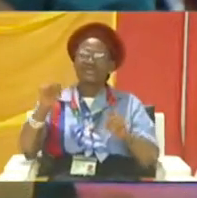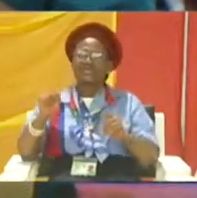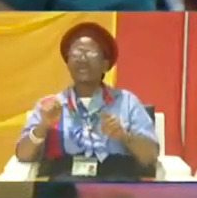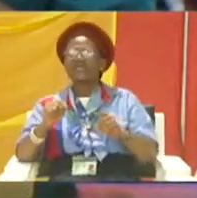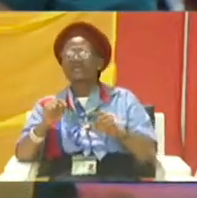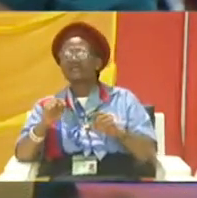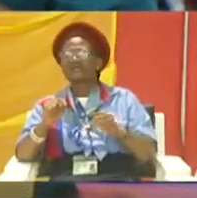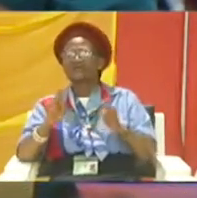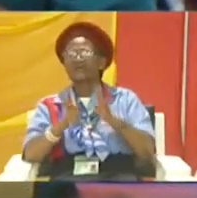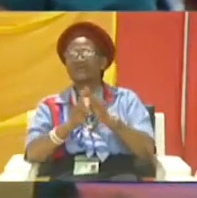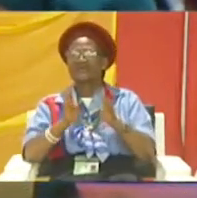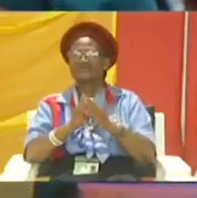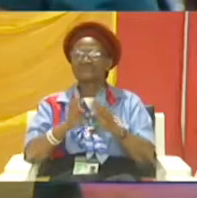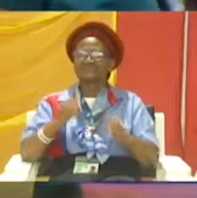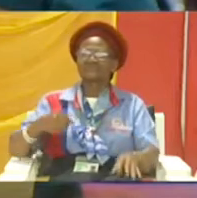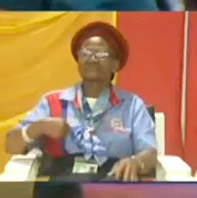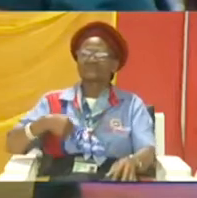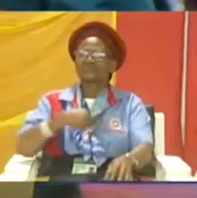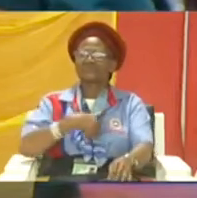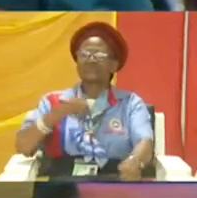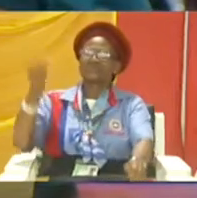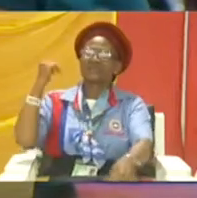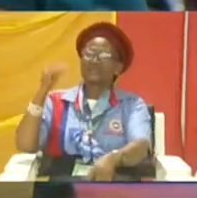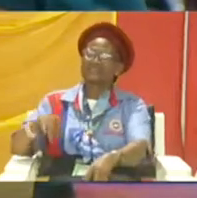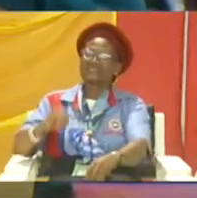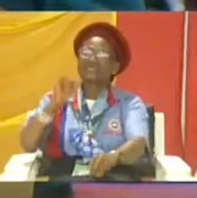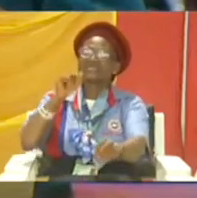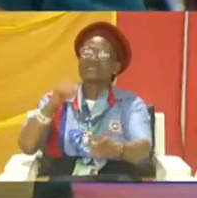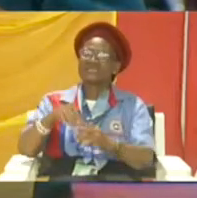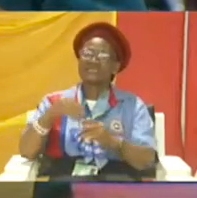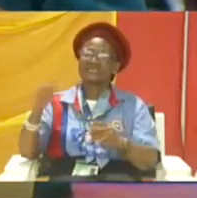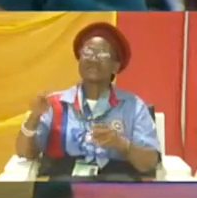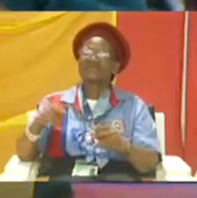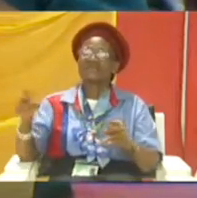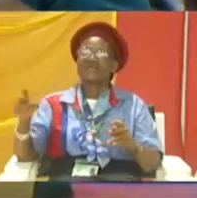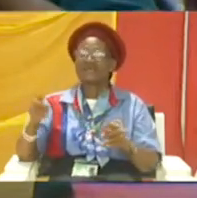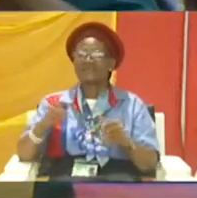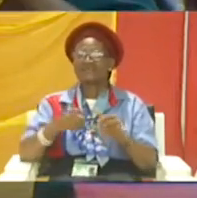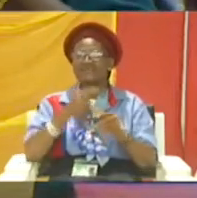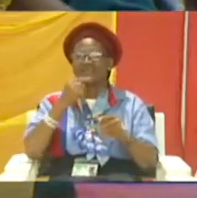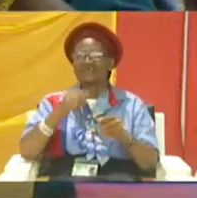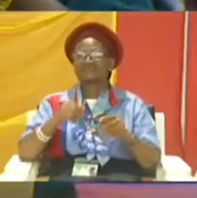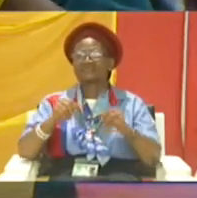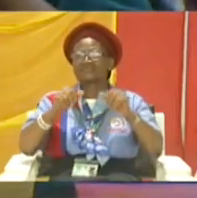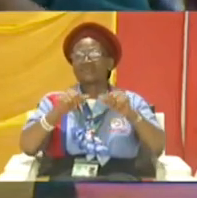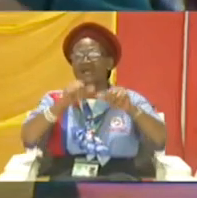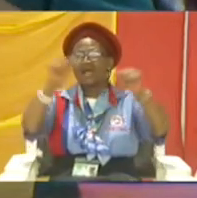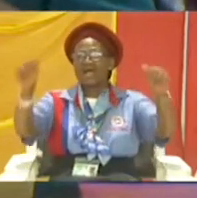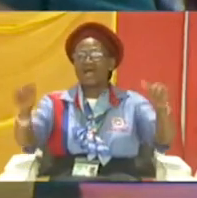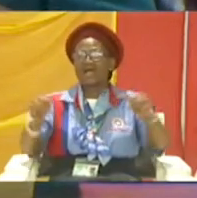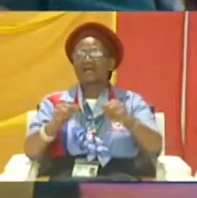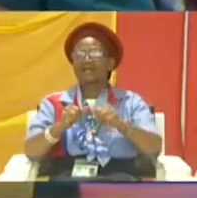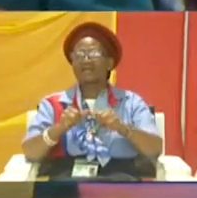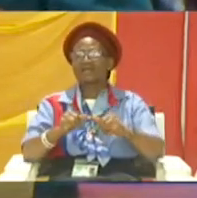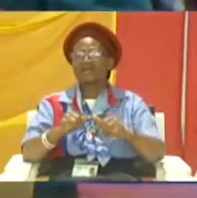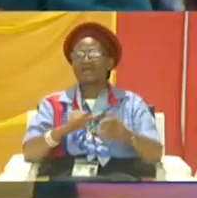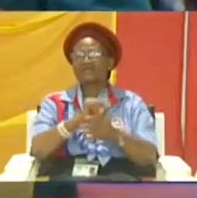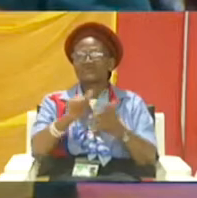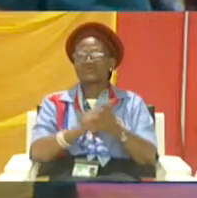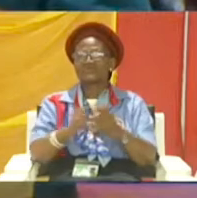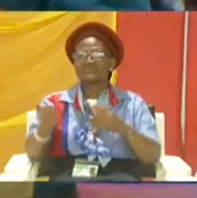were seeing the very first auditorium. And in those days, we were so